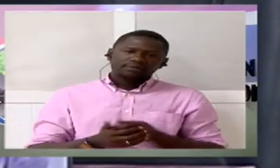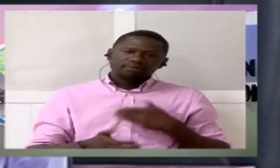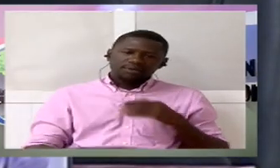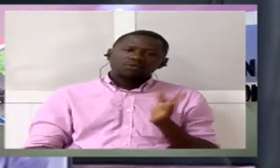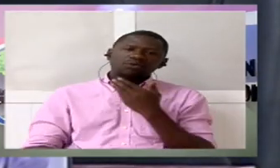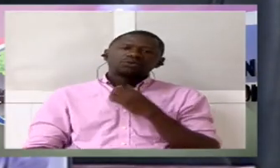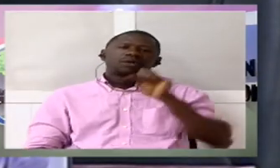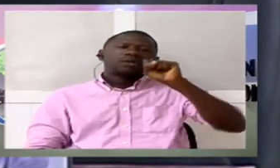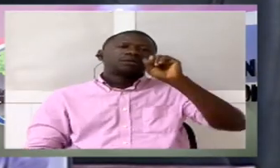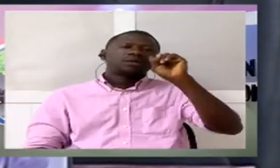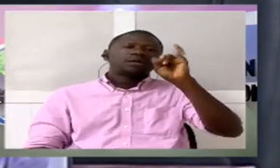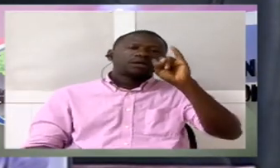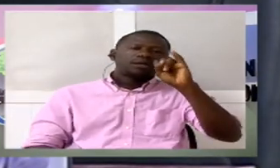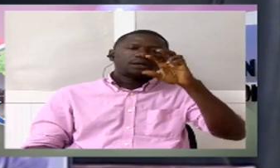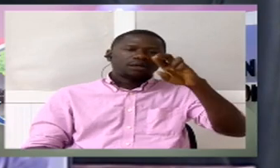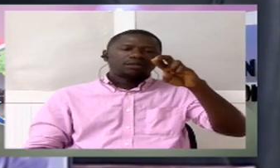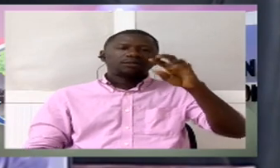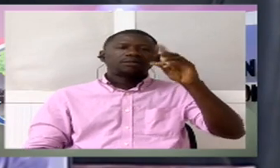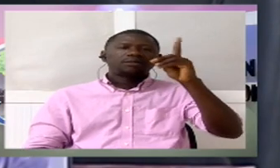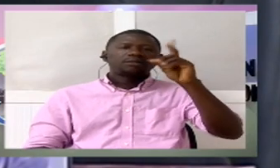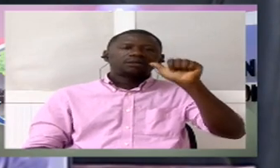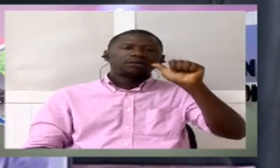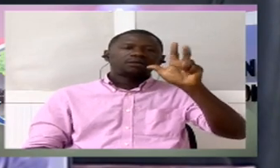I went to Sadaura Primary School. I went to Sadaura Primary School.